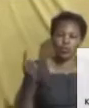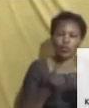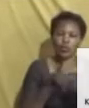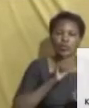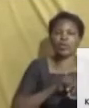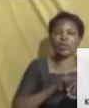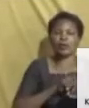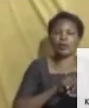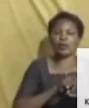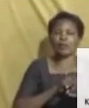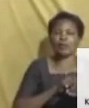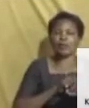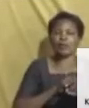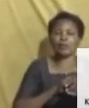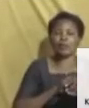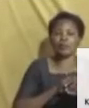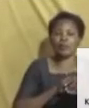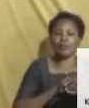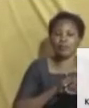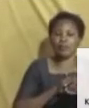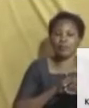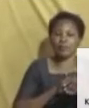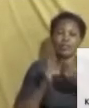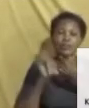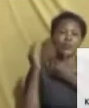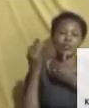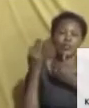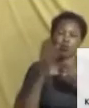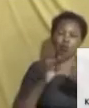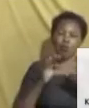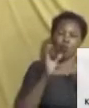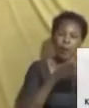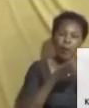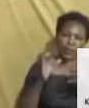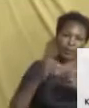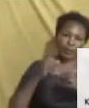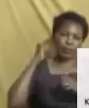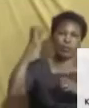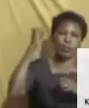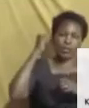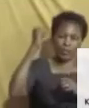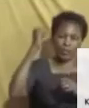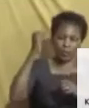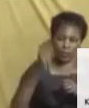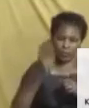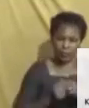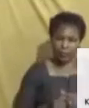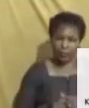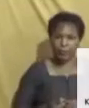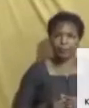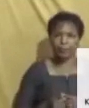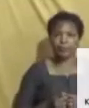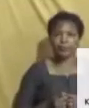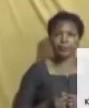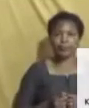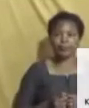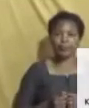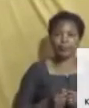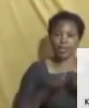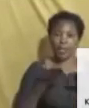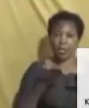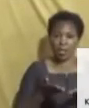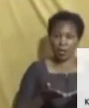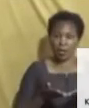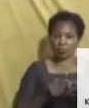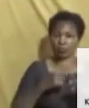of party politics. Temporary expediency of party politics. Now,